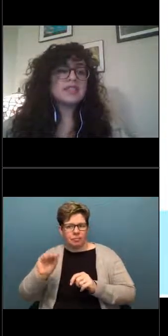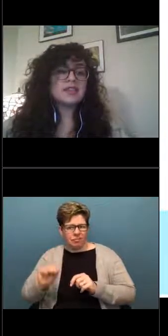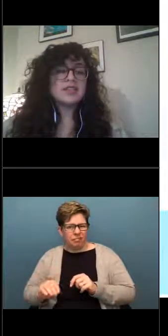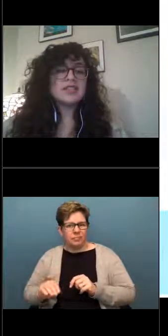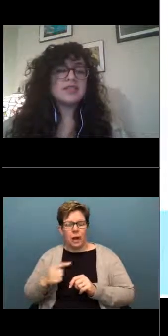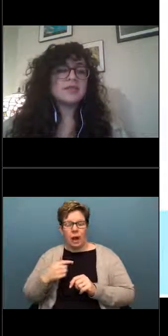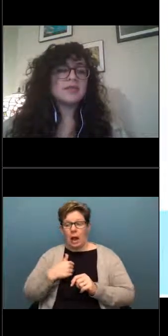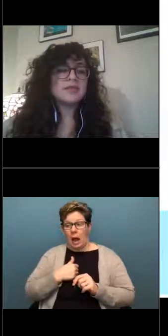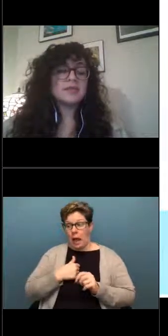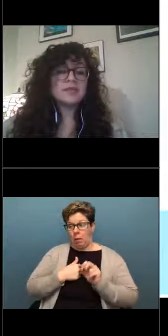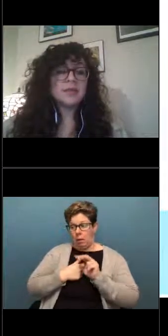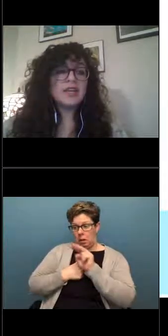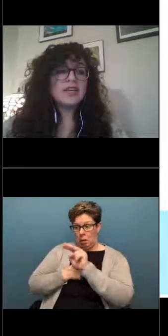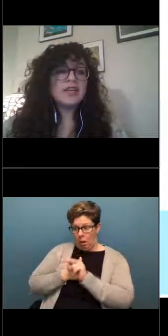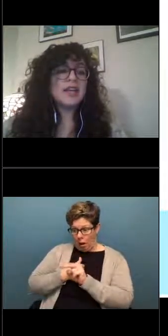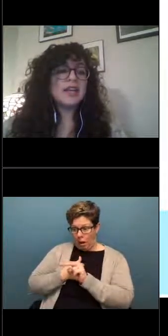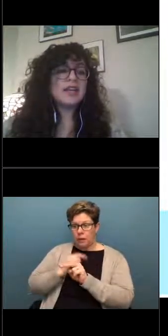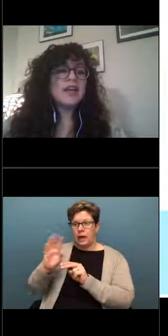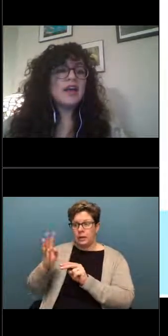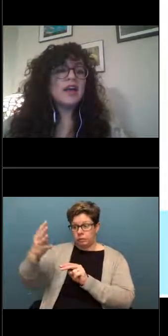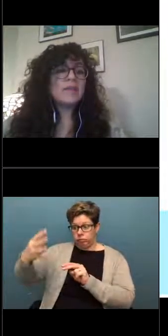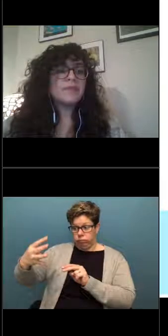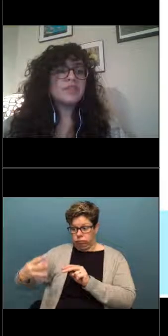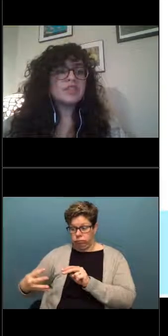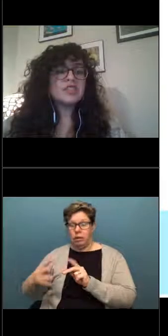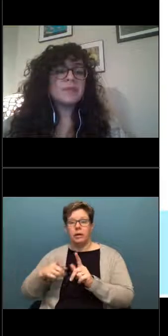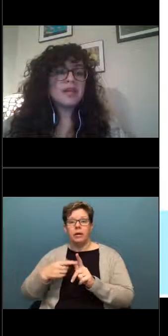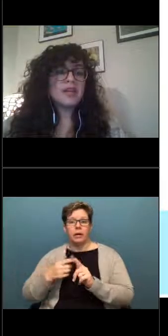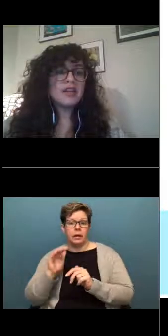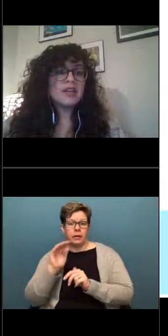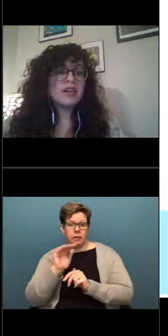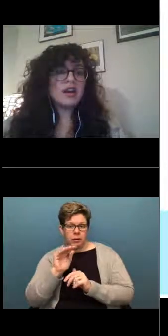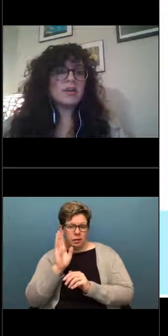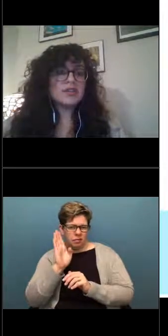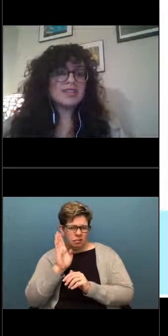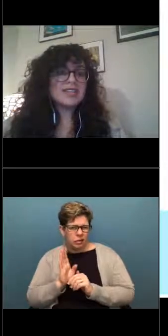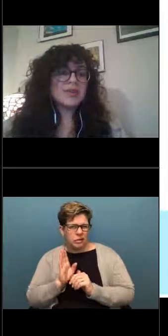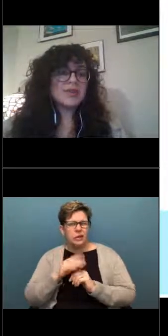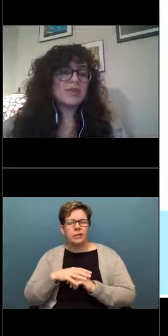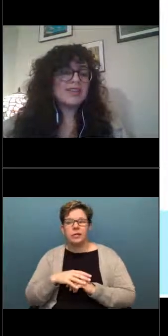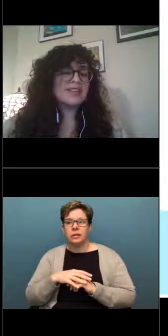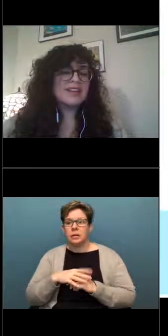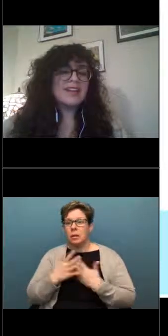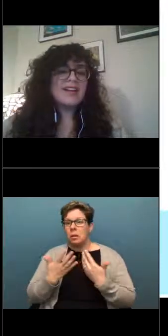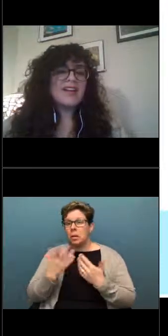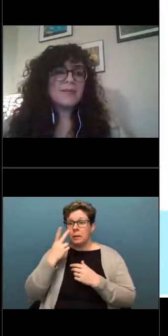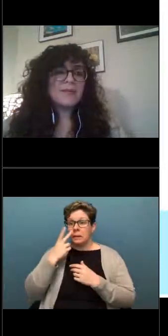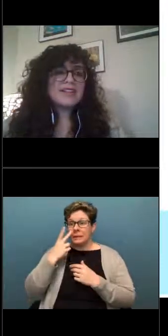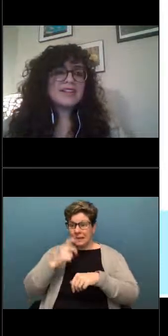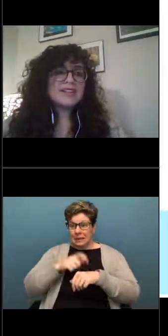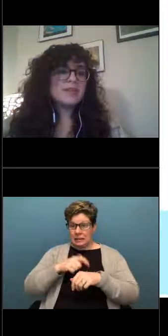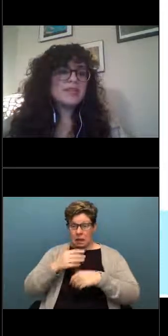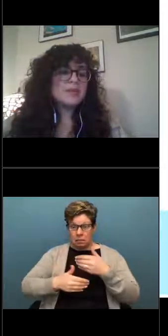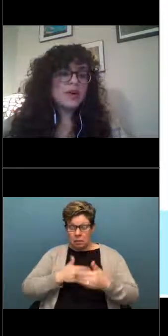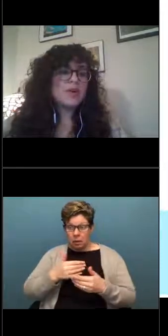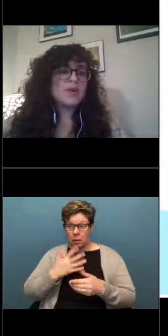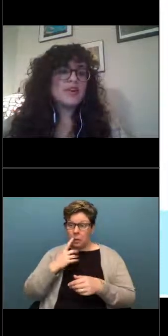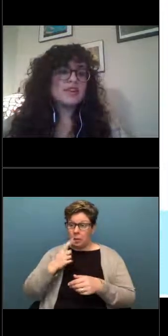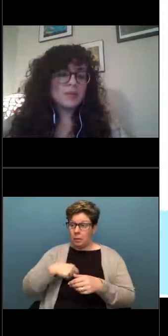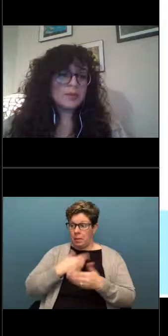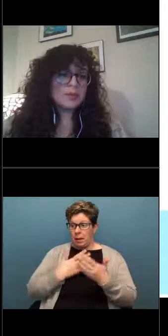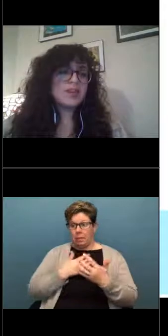able to see those as though those flow in, and just depending on how we're doing on time, we'll either answer them as we